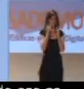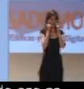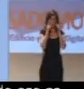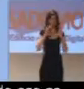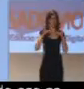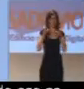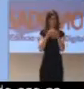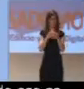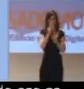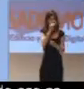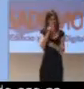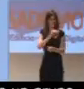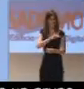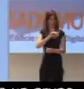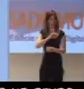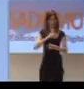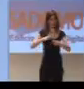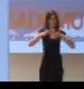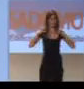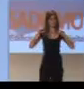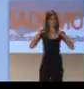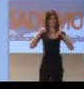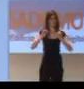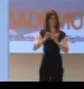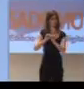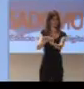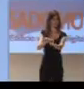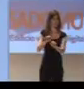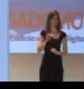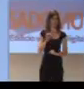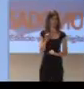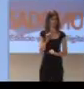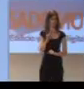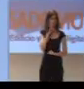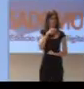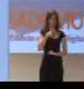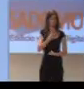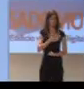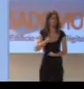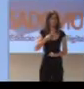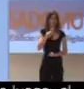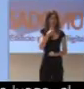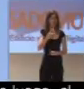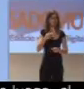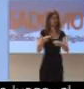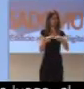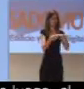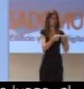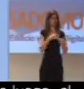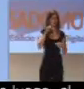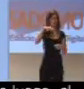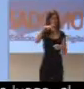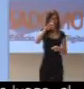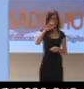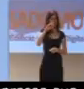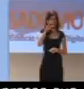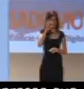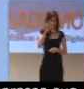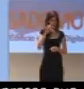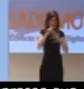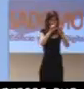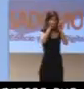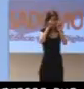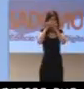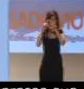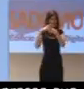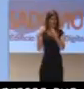partial technologies which are difficult to be pieced together. I think that all the companies